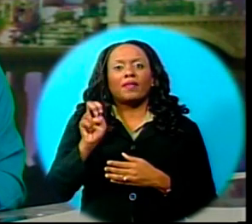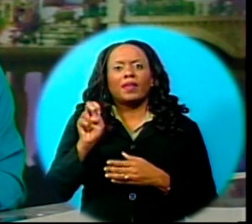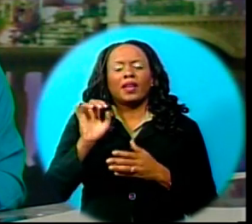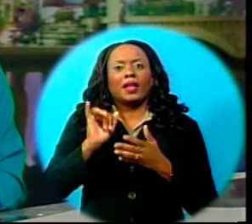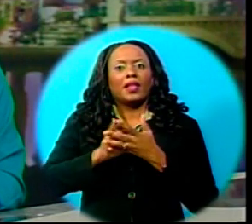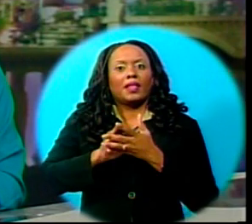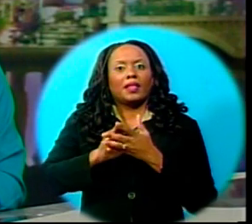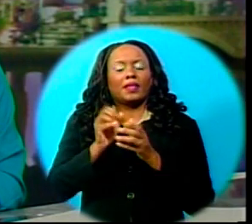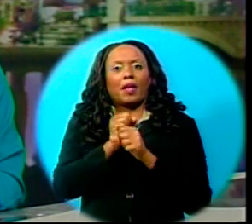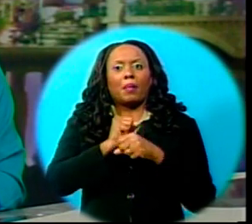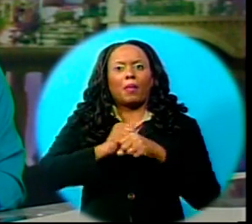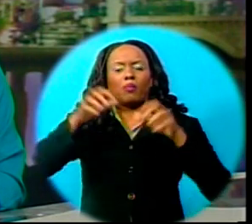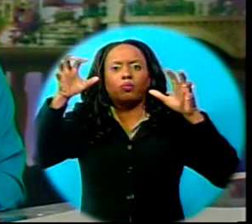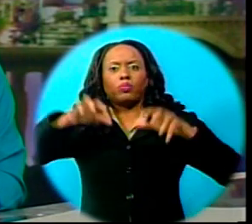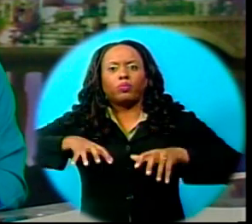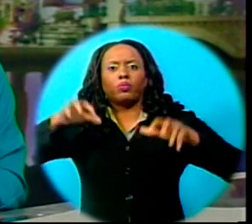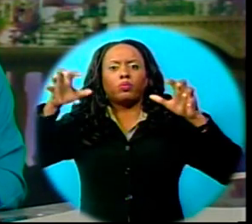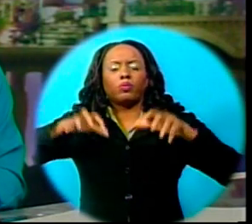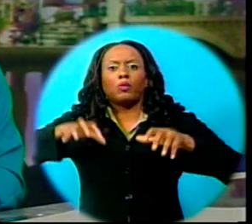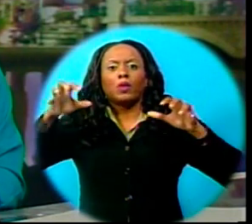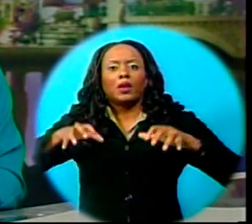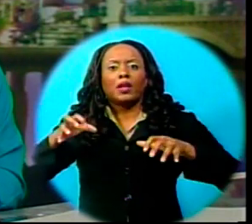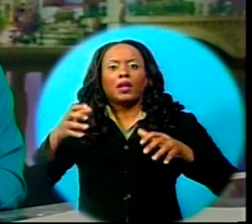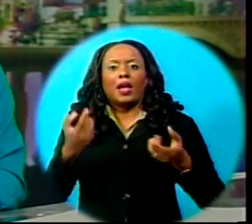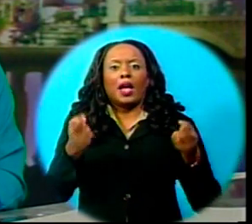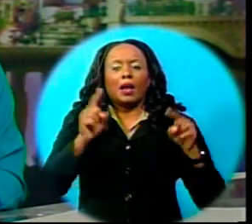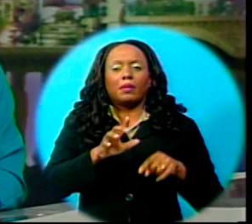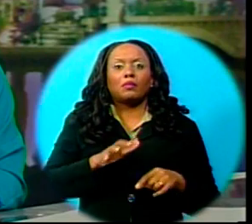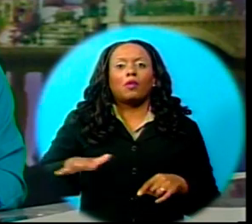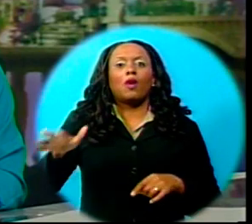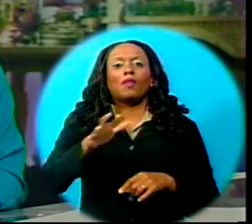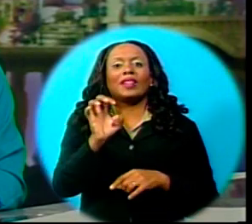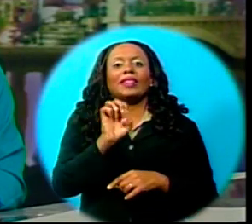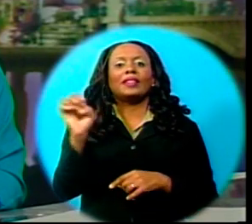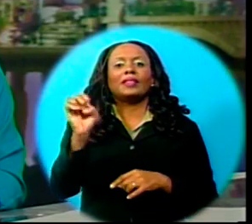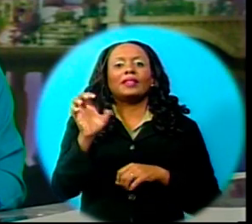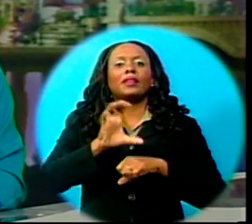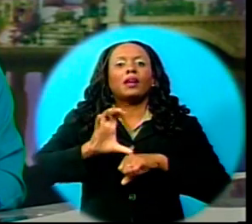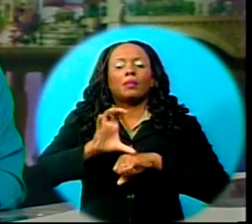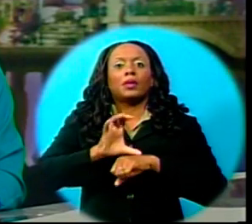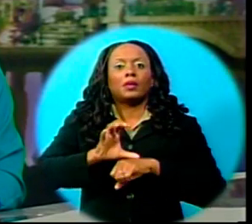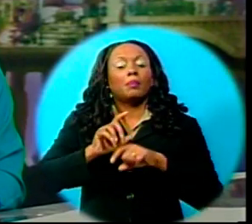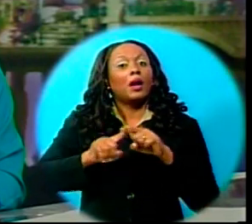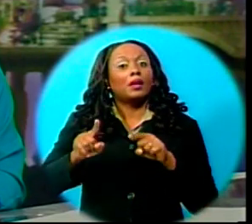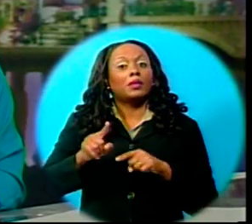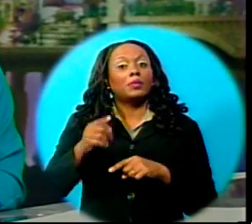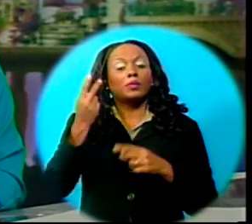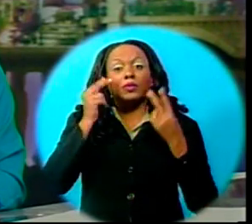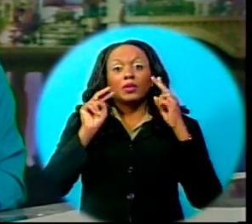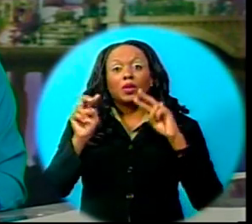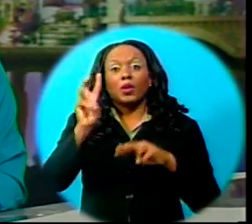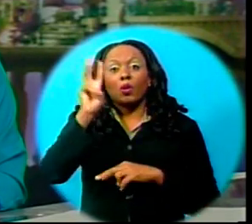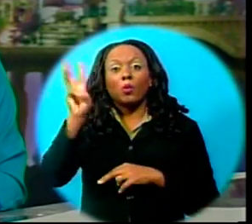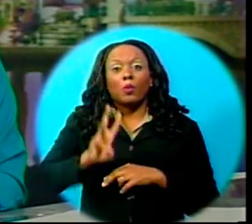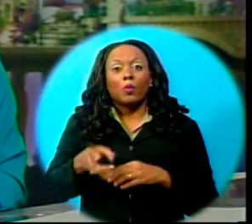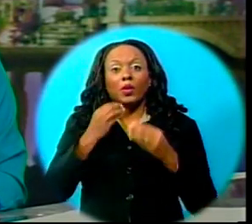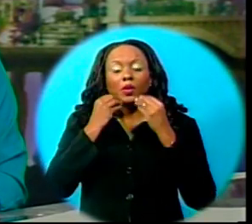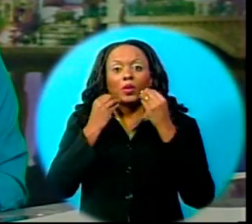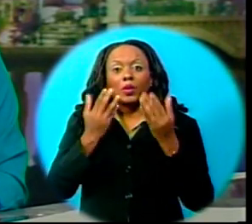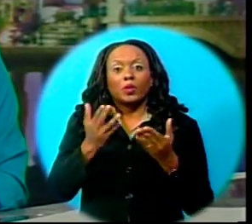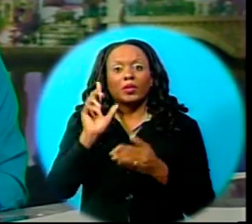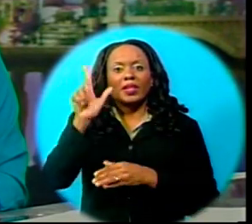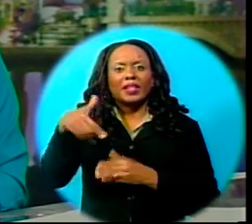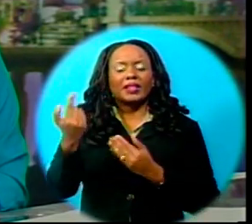southern part of the Eastern Caribbean. And our meteorologist David Best will tell us more about the system and what to expect